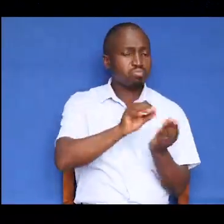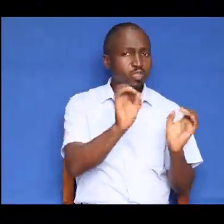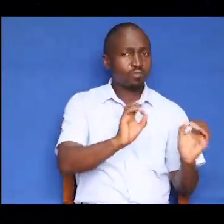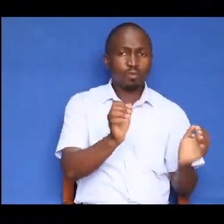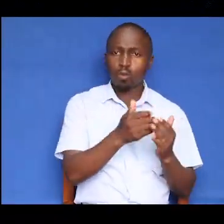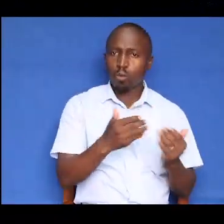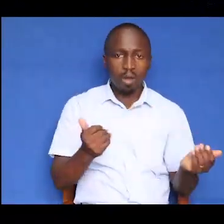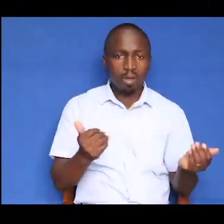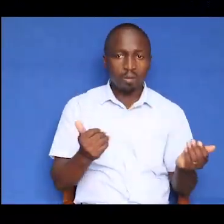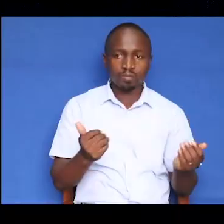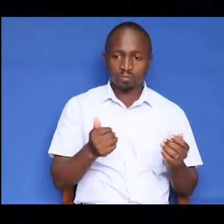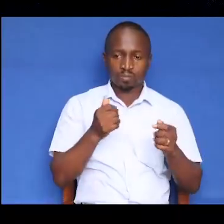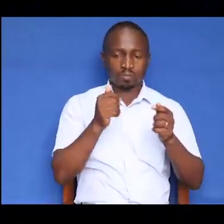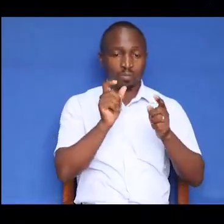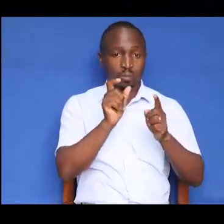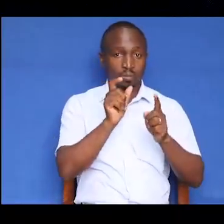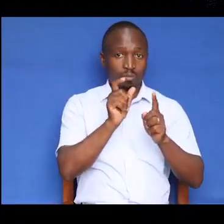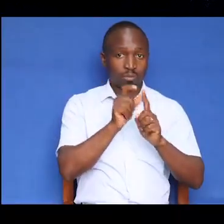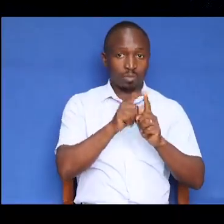Transfer payment,